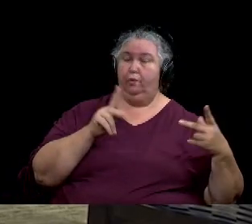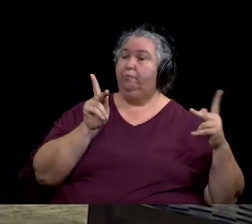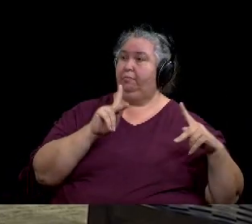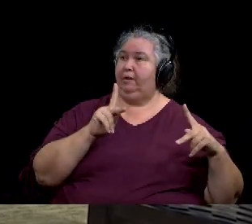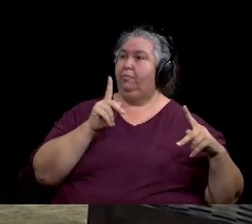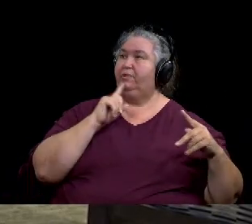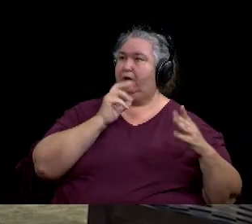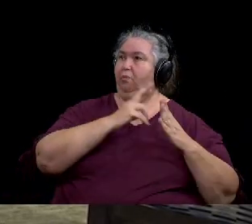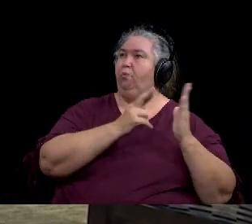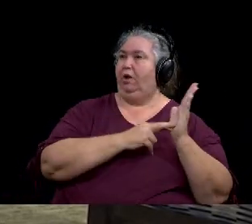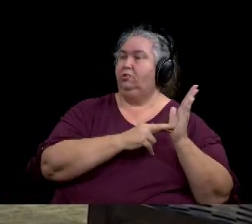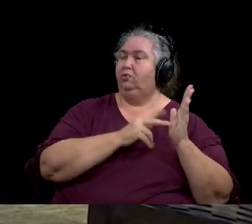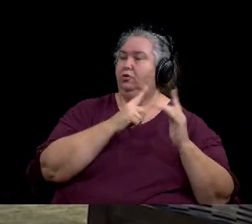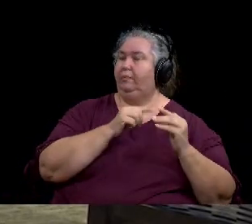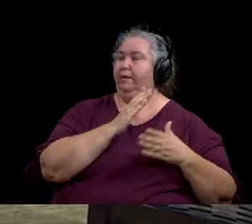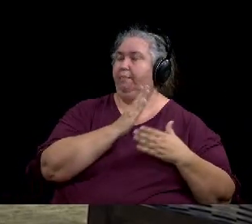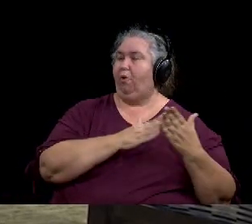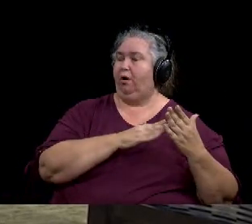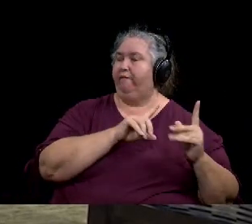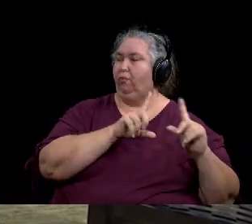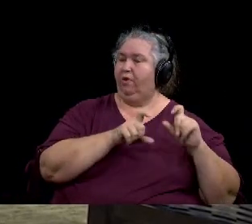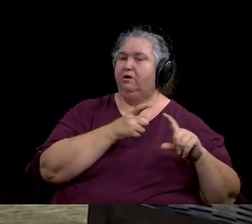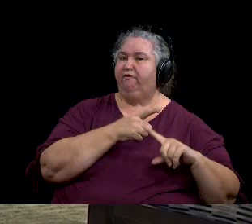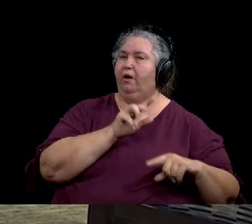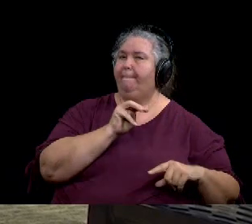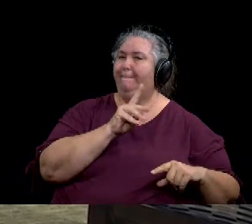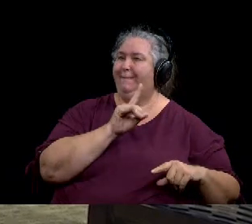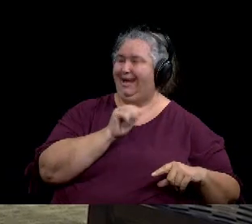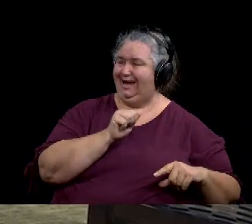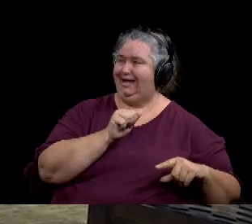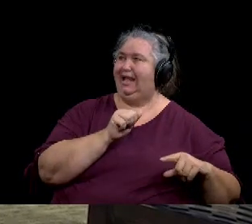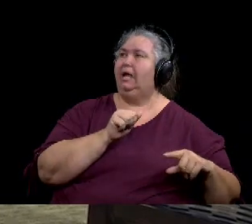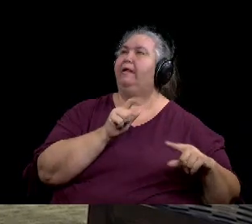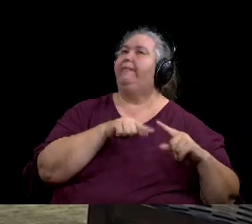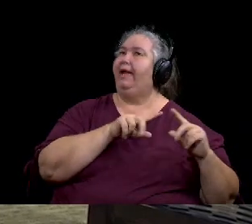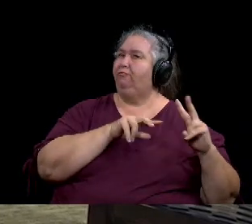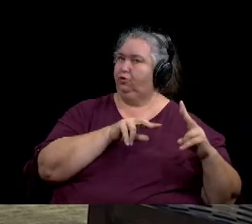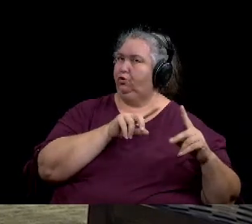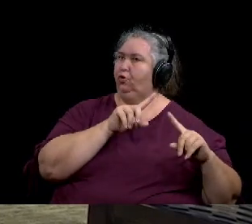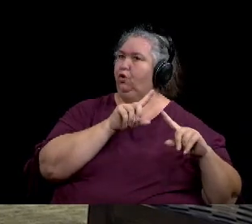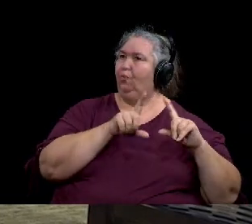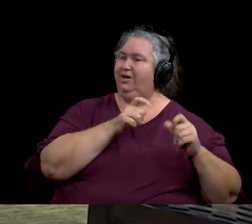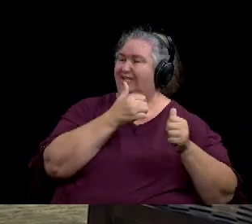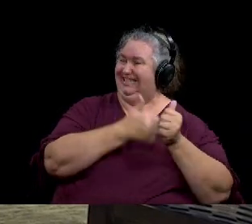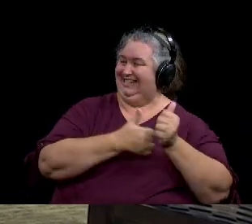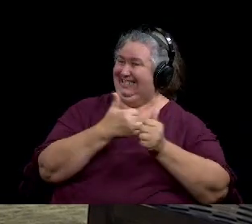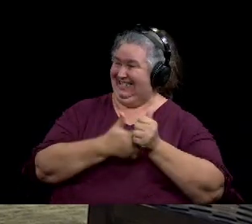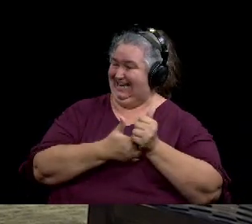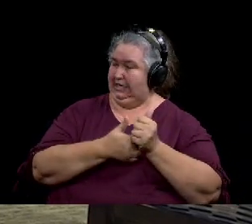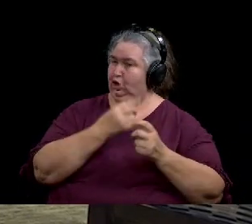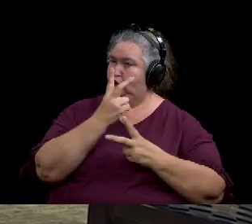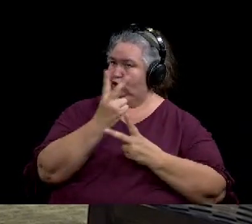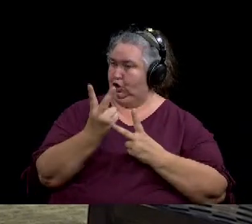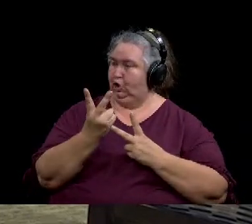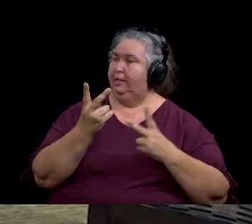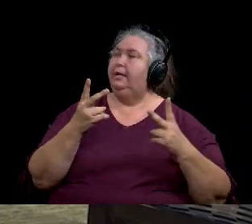have 2 questions each. And then we'll close with closing comments from each of you. So let's get started. Let's start off with, we'll go in the order